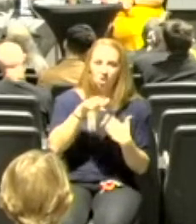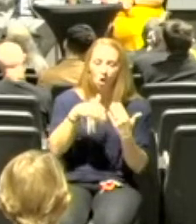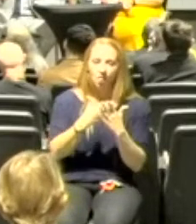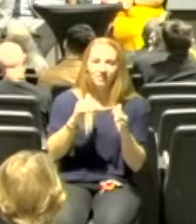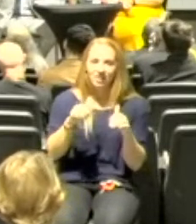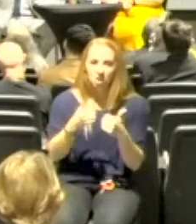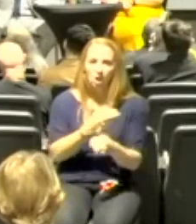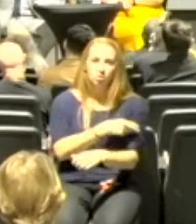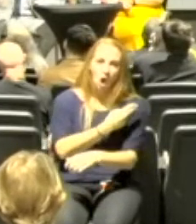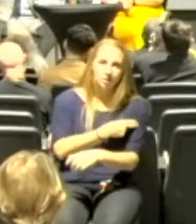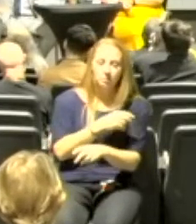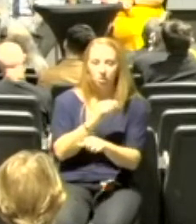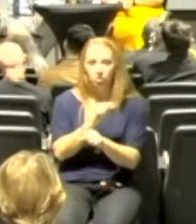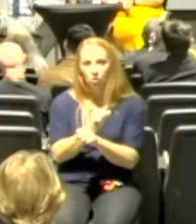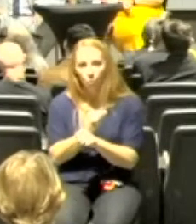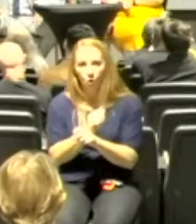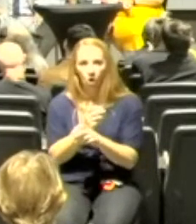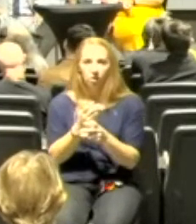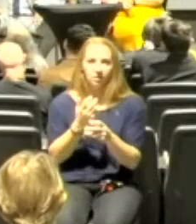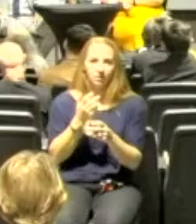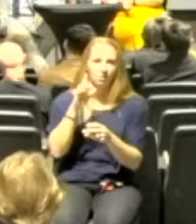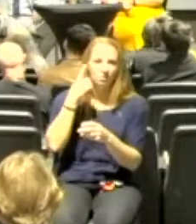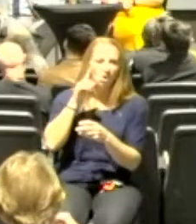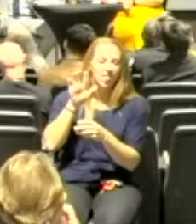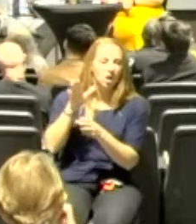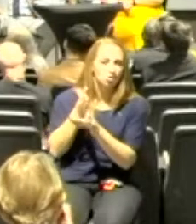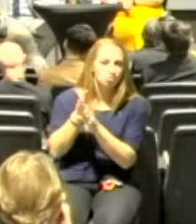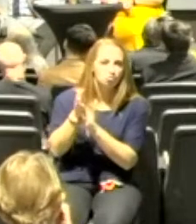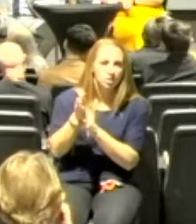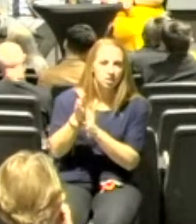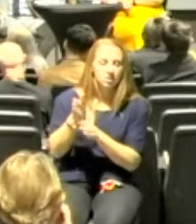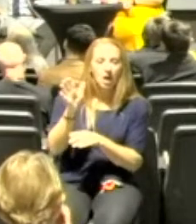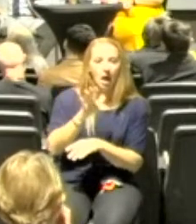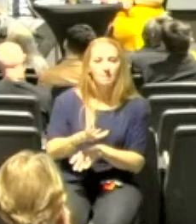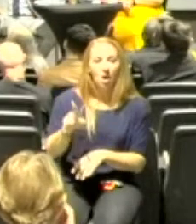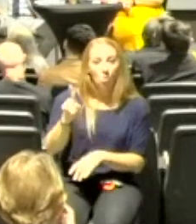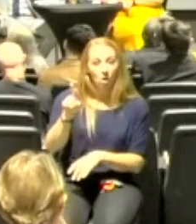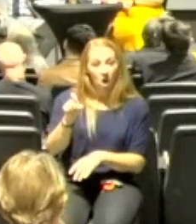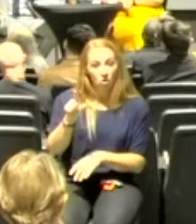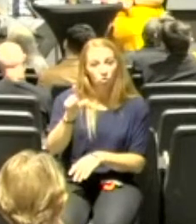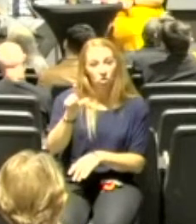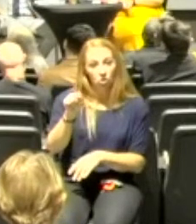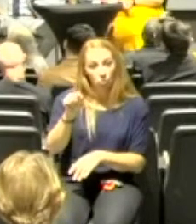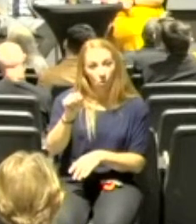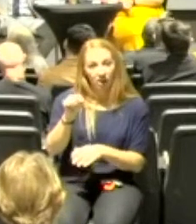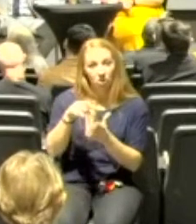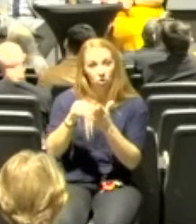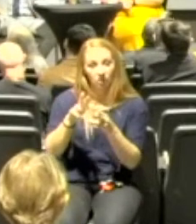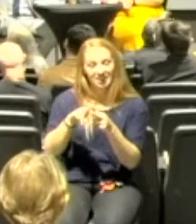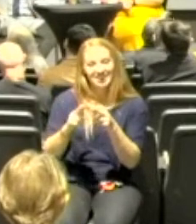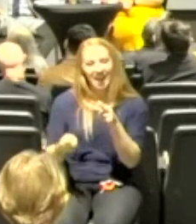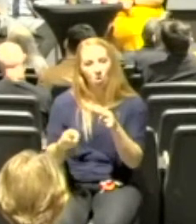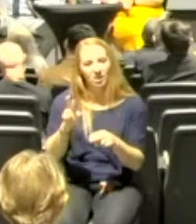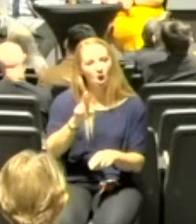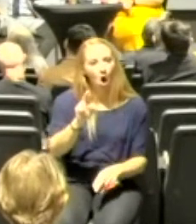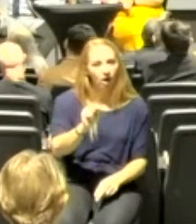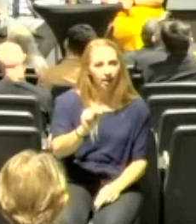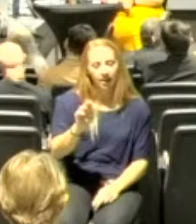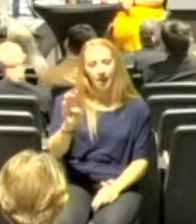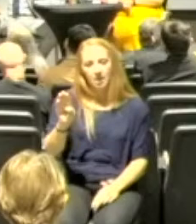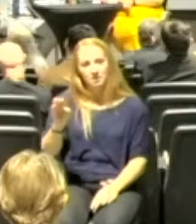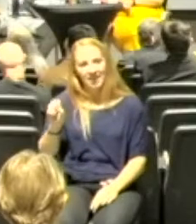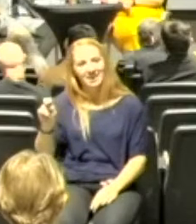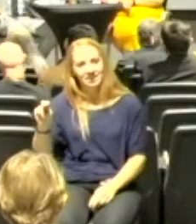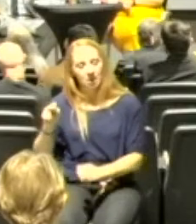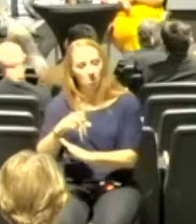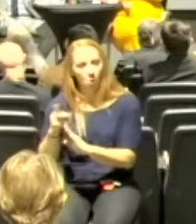in the hospitals and the work they have to do in their careers. We're down about 120 students in our RN to BSN program. You don't need to know all those details,